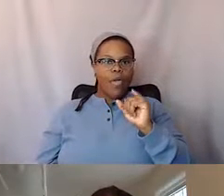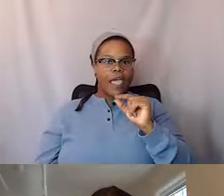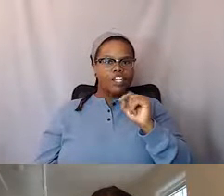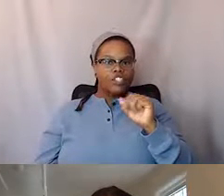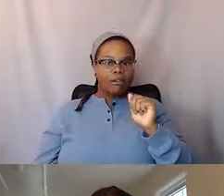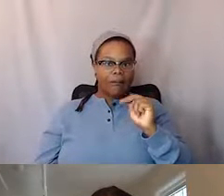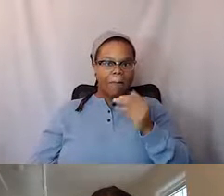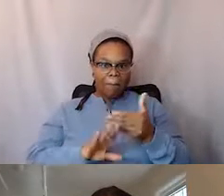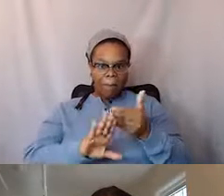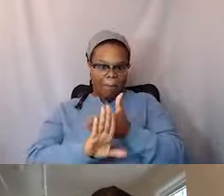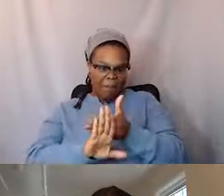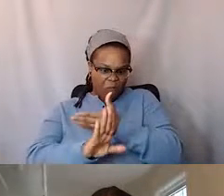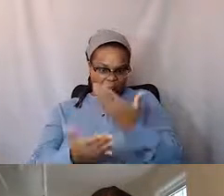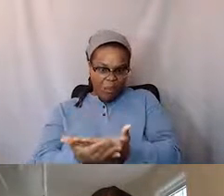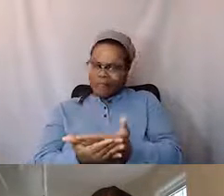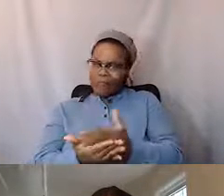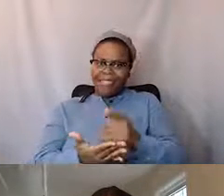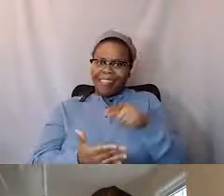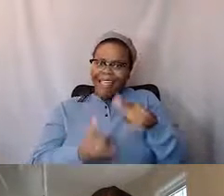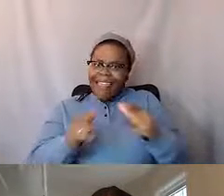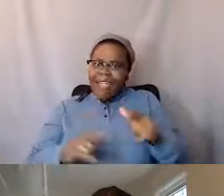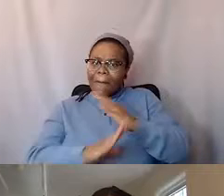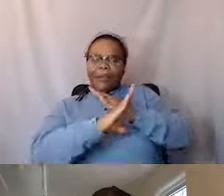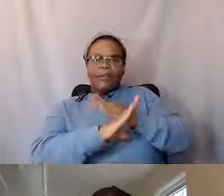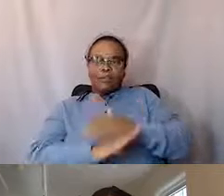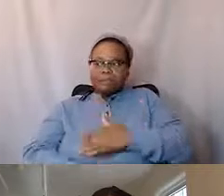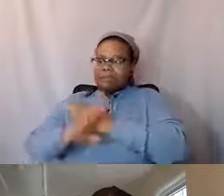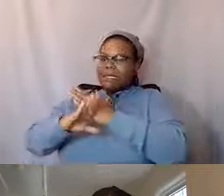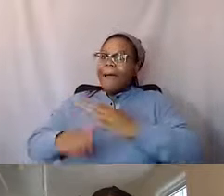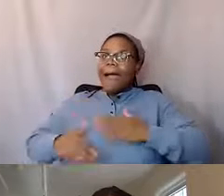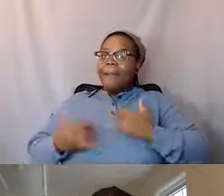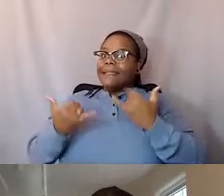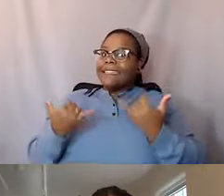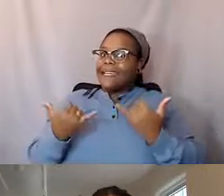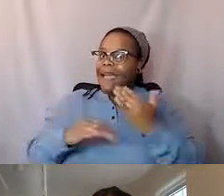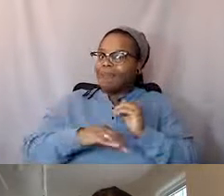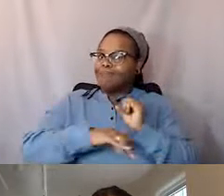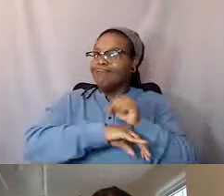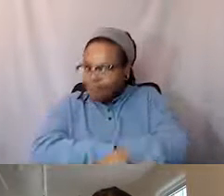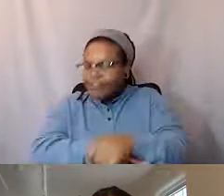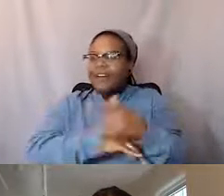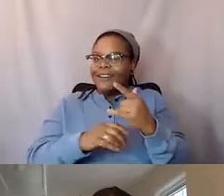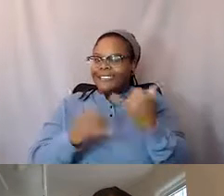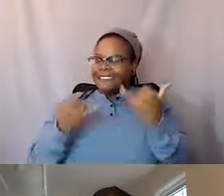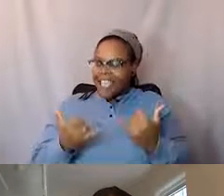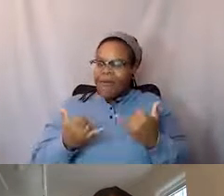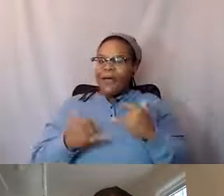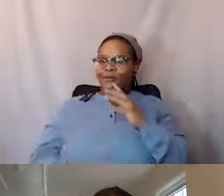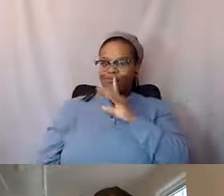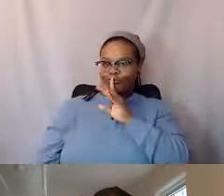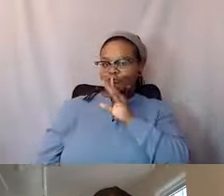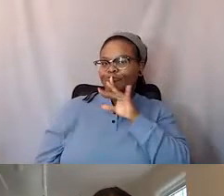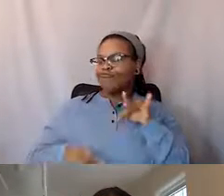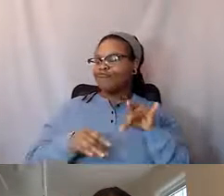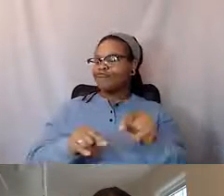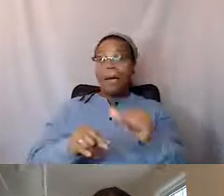here. And the language barrier, which I'm really happy to say I've overcome since I've been here. So now I'm fluent. I'm